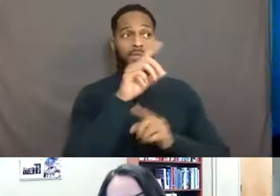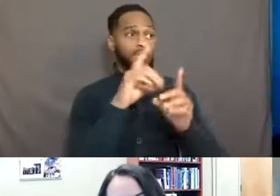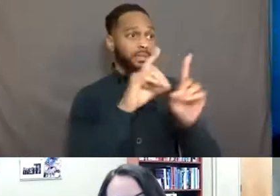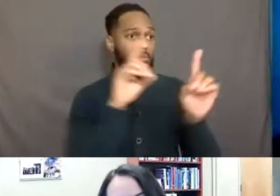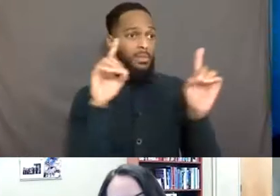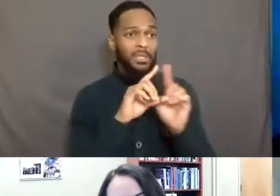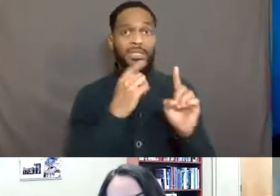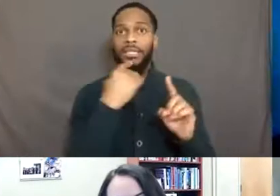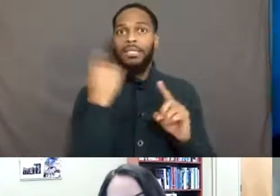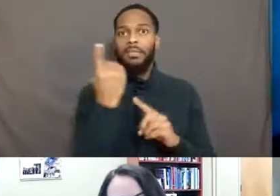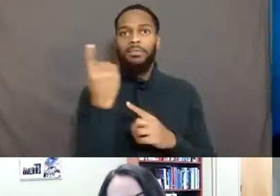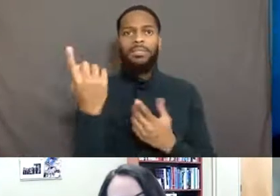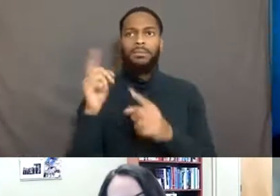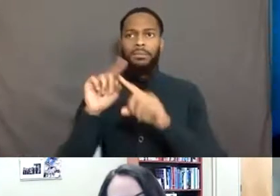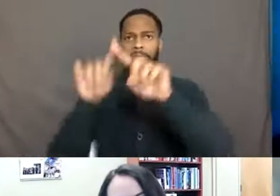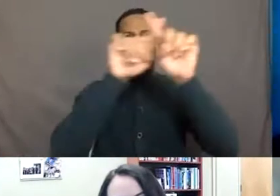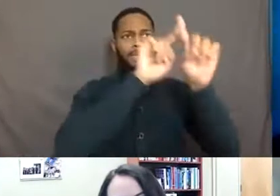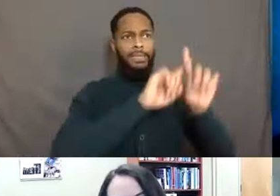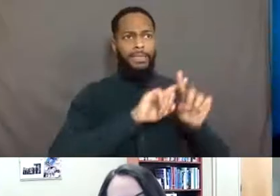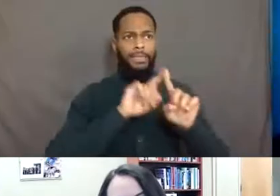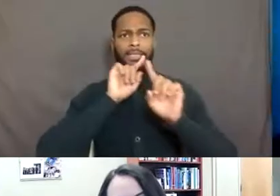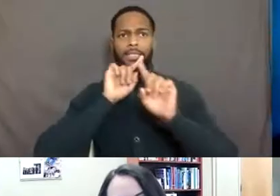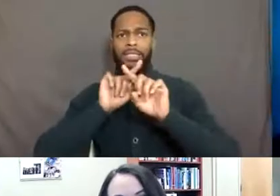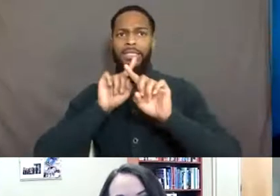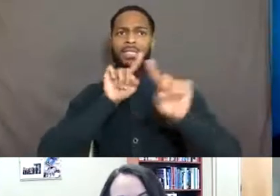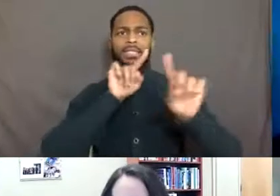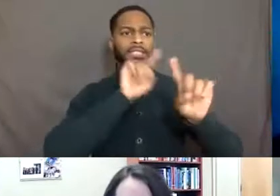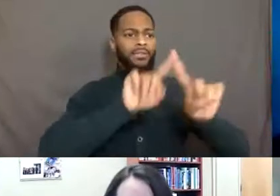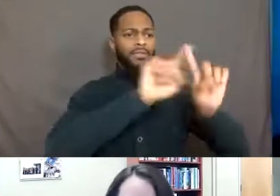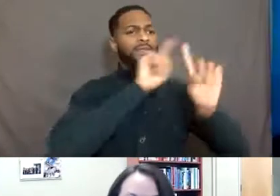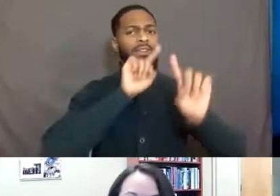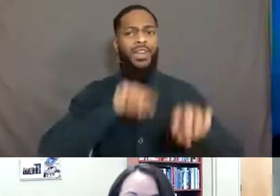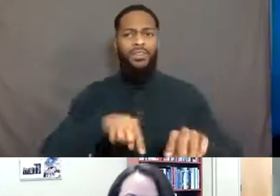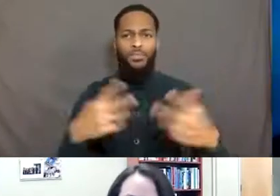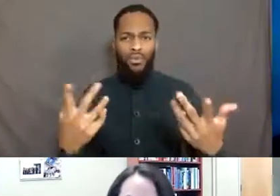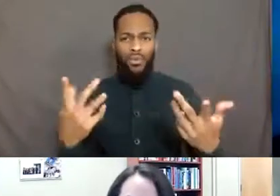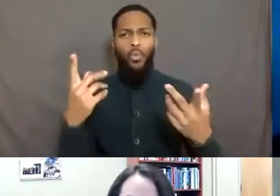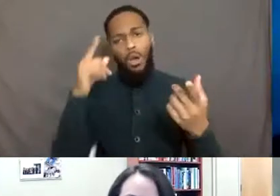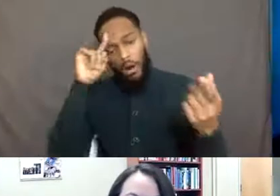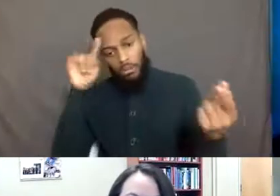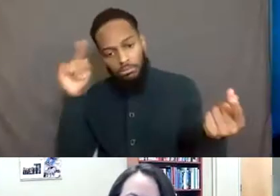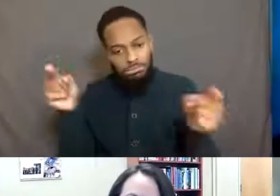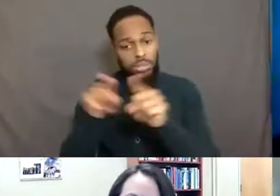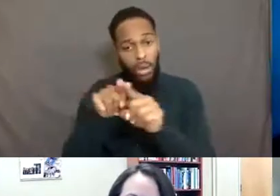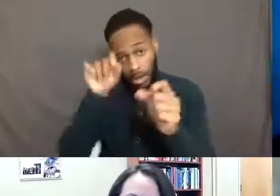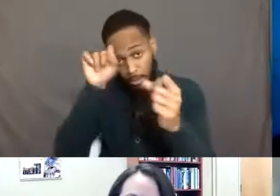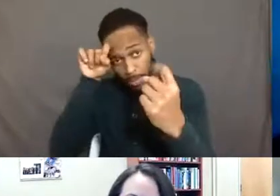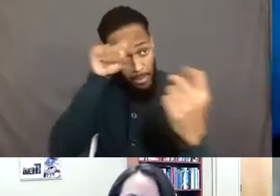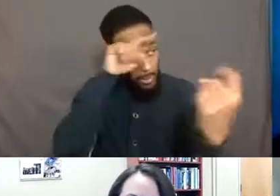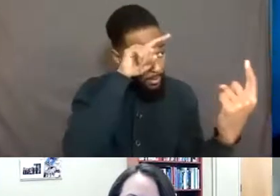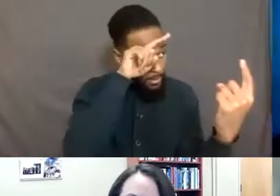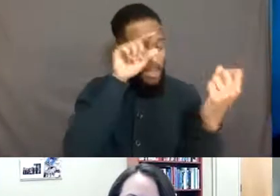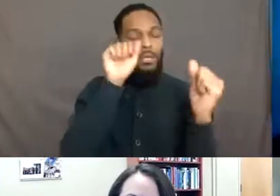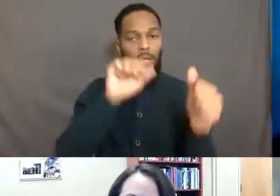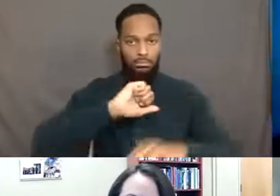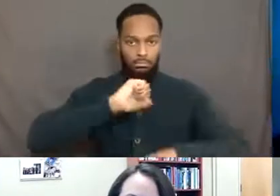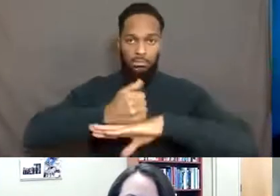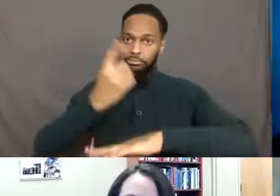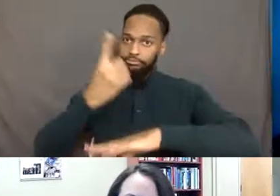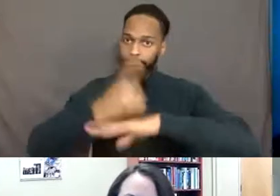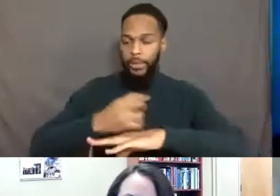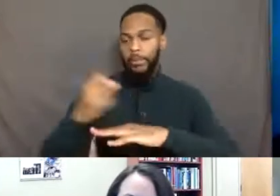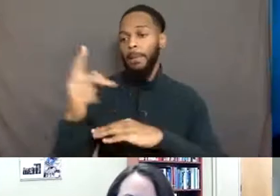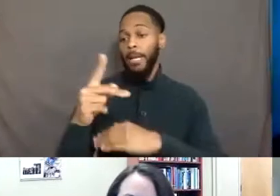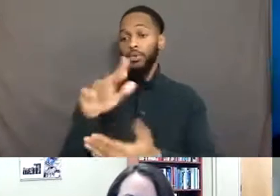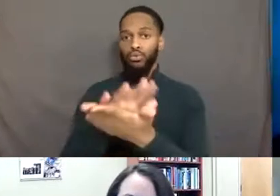that we can welcome your children back to our schools as soon as possible. We're going to share a few additional resources and reminders